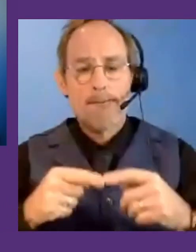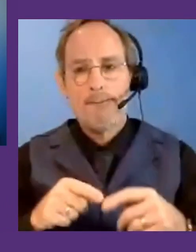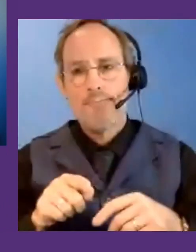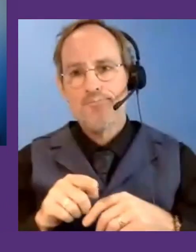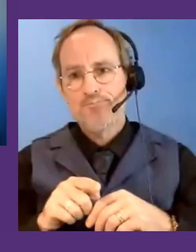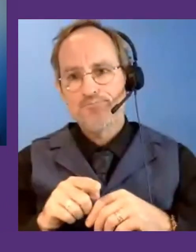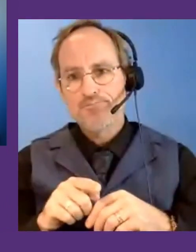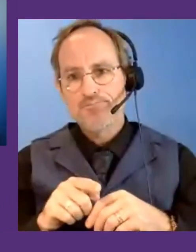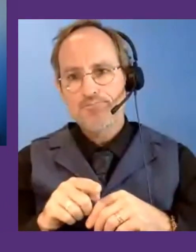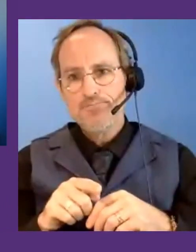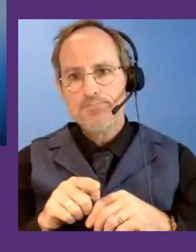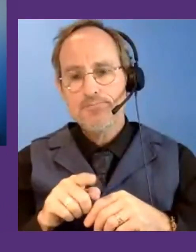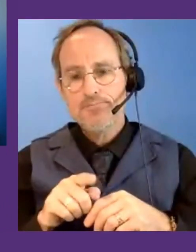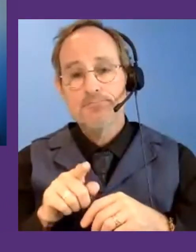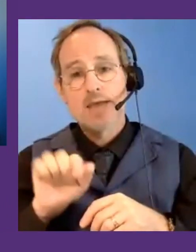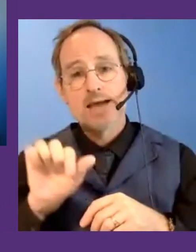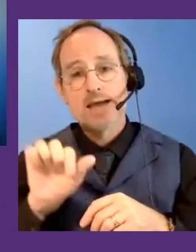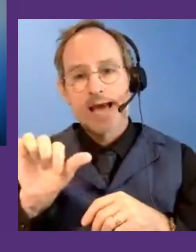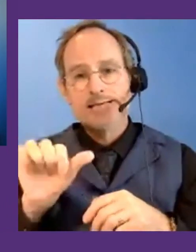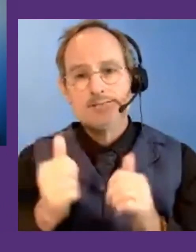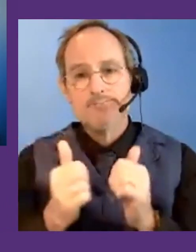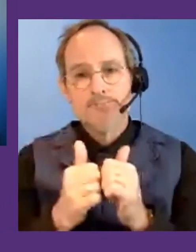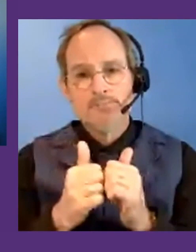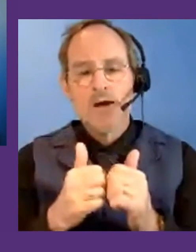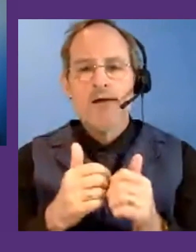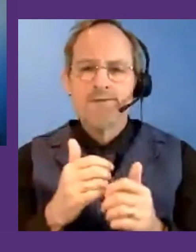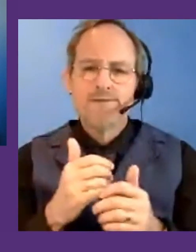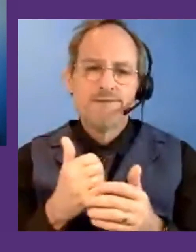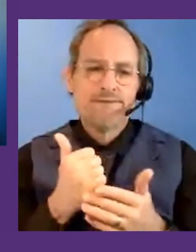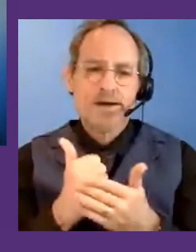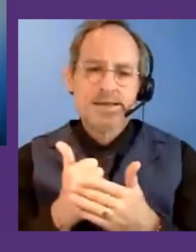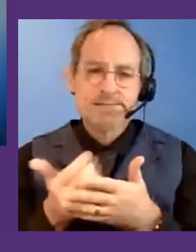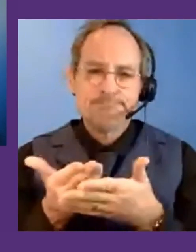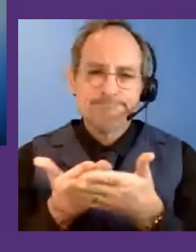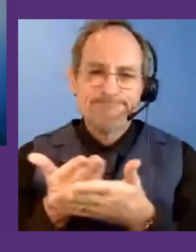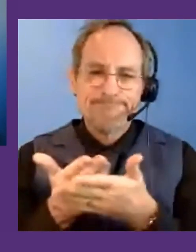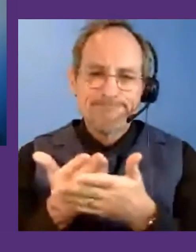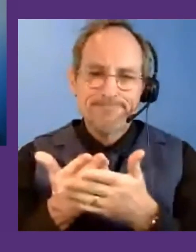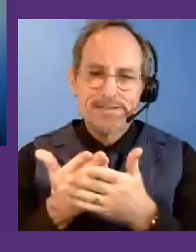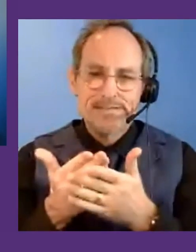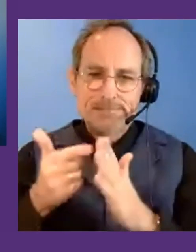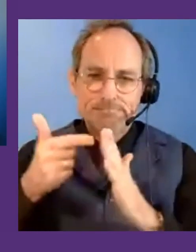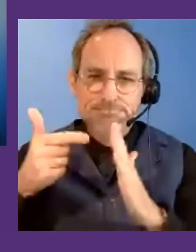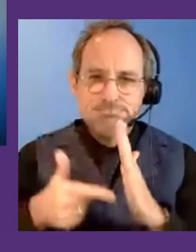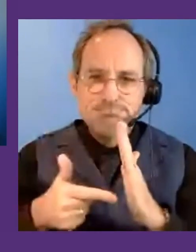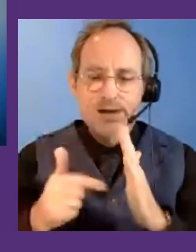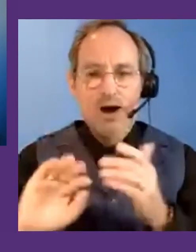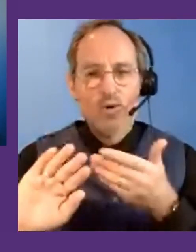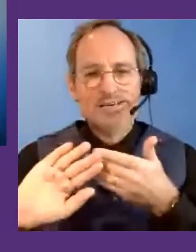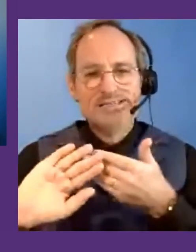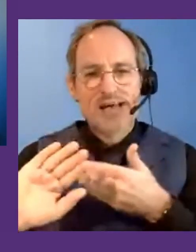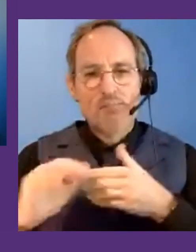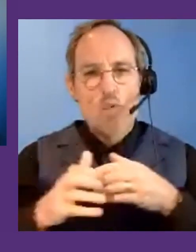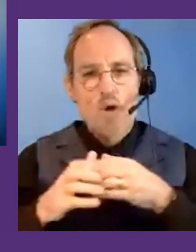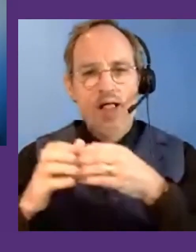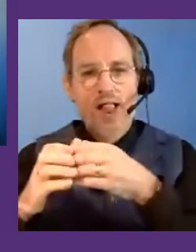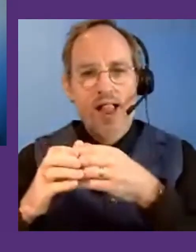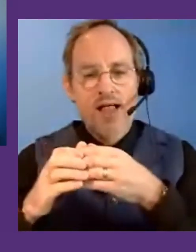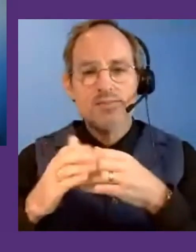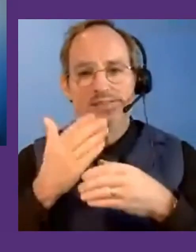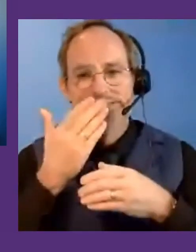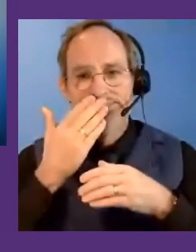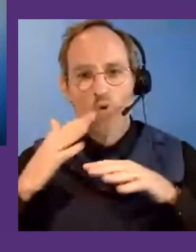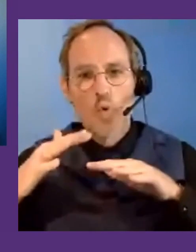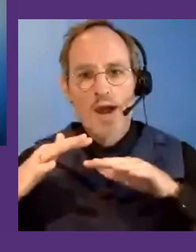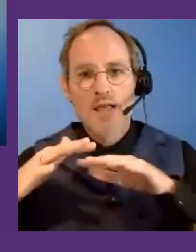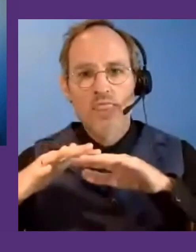mean, it's been great catching up with you. I know so much stuff goes on in our separate worlds that crosses over in loads of different ways, but just catching up even